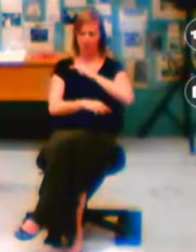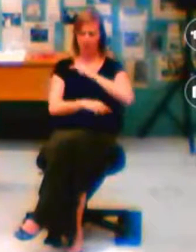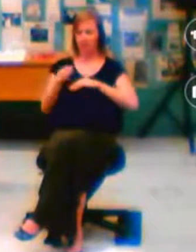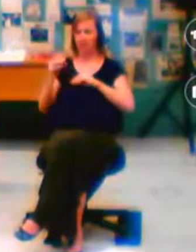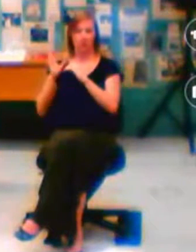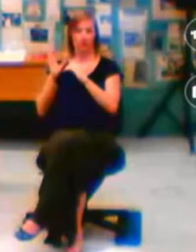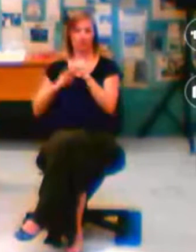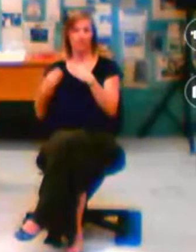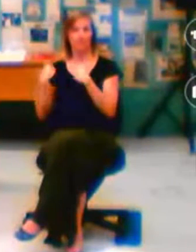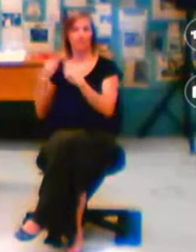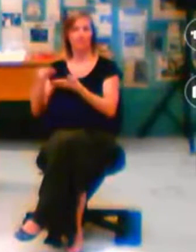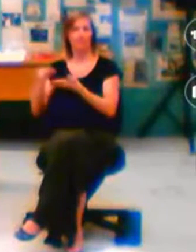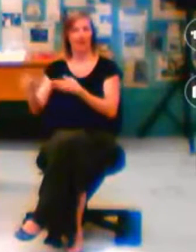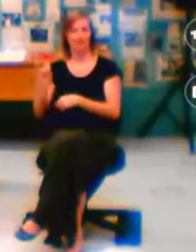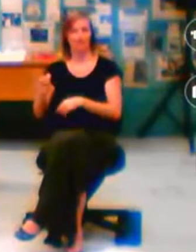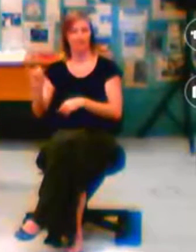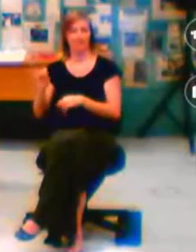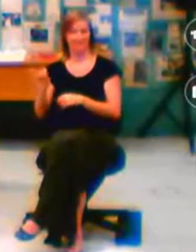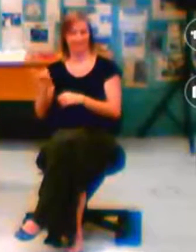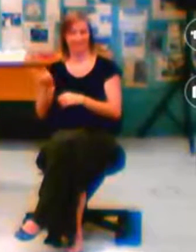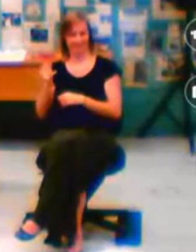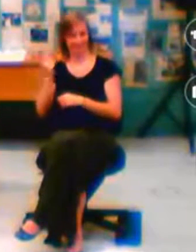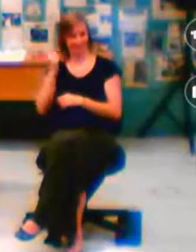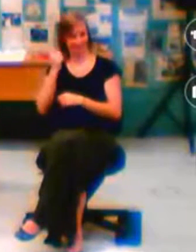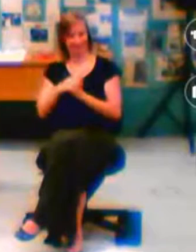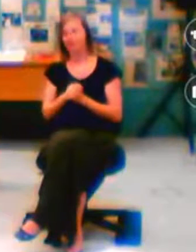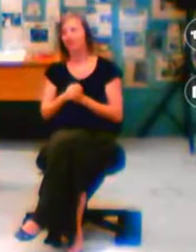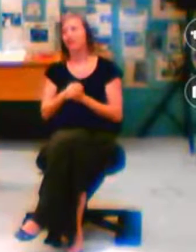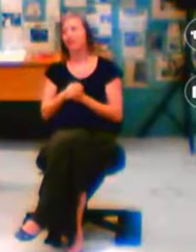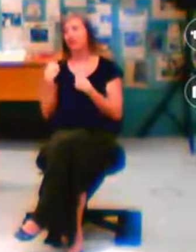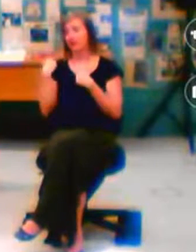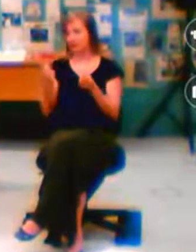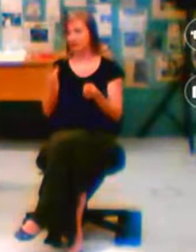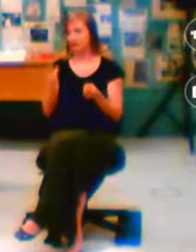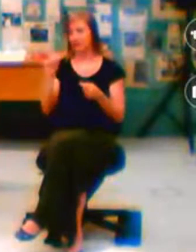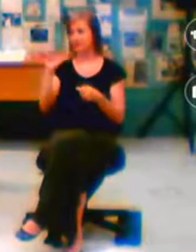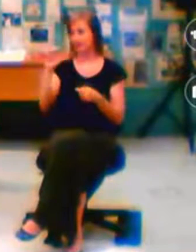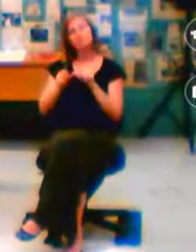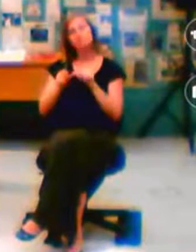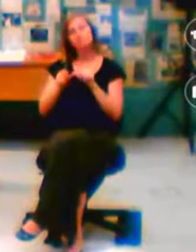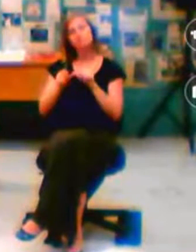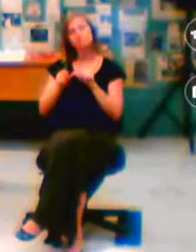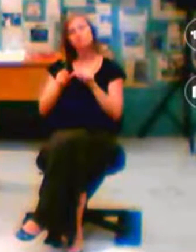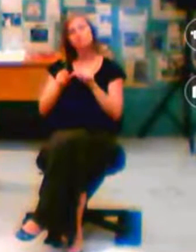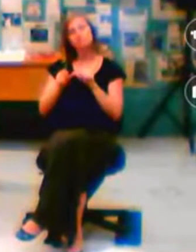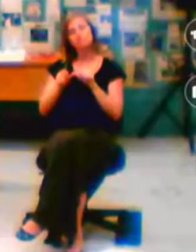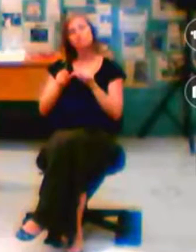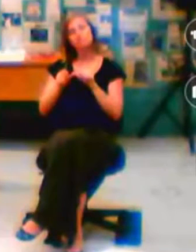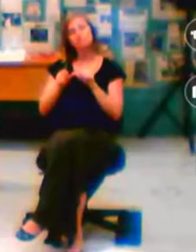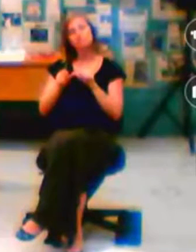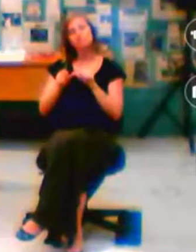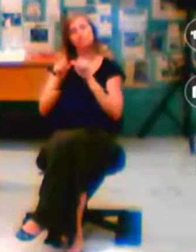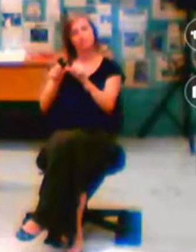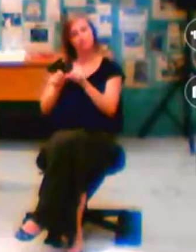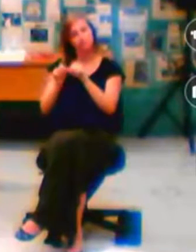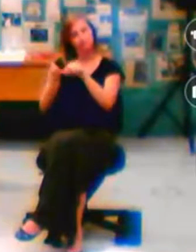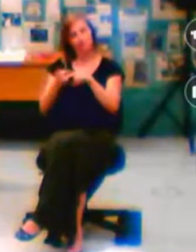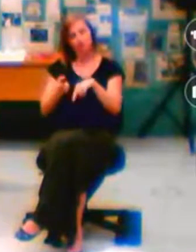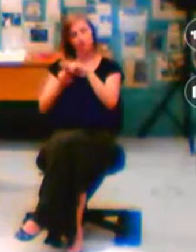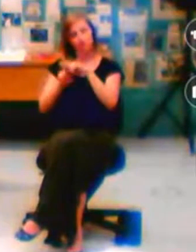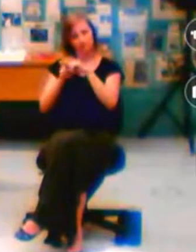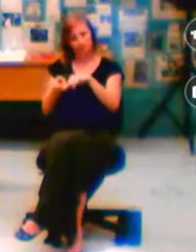make much money and are healthy can do the math and see that it's cheaper just to pay the penalty than to